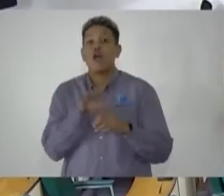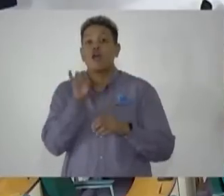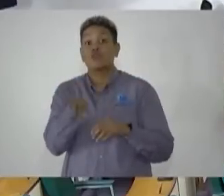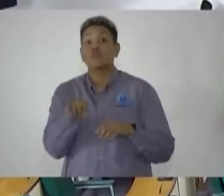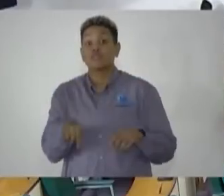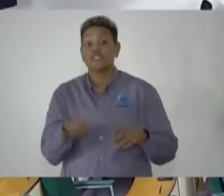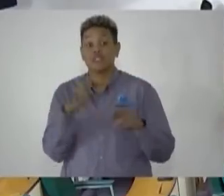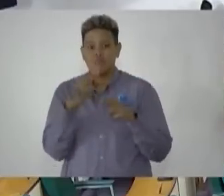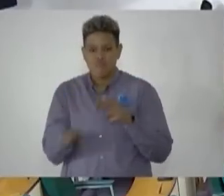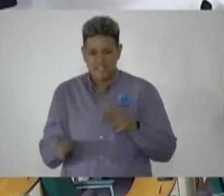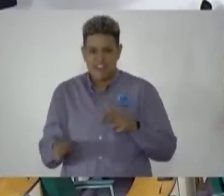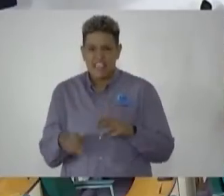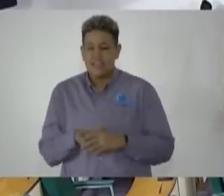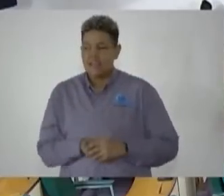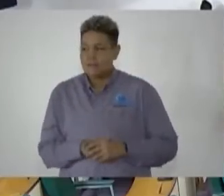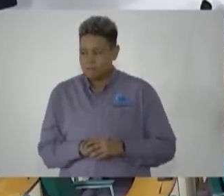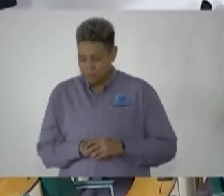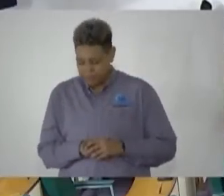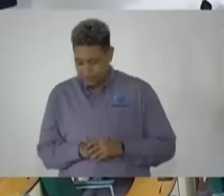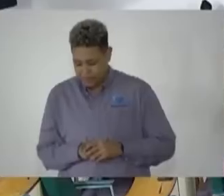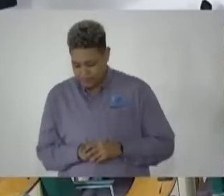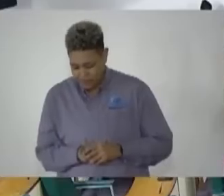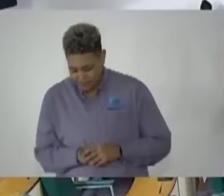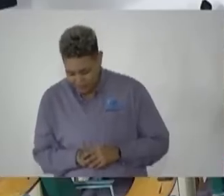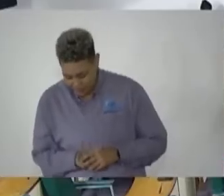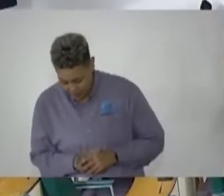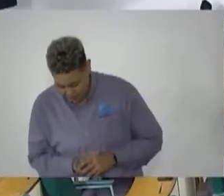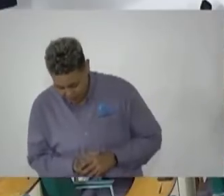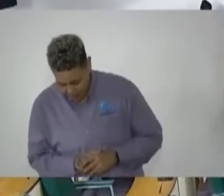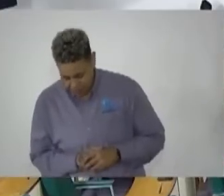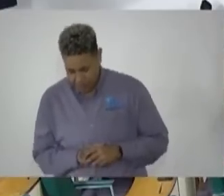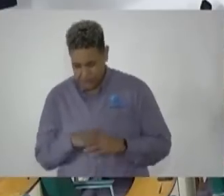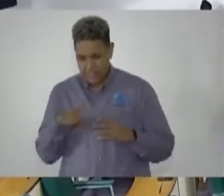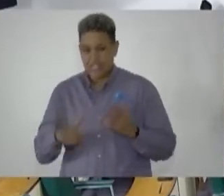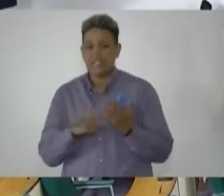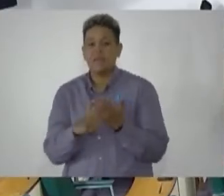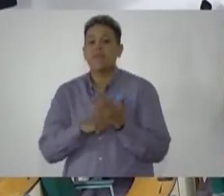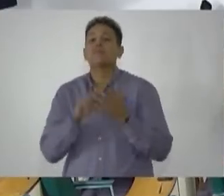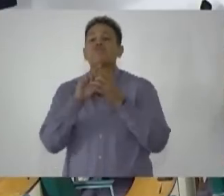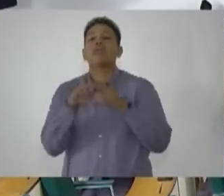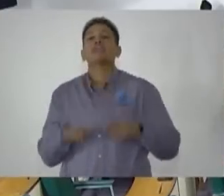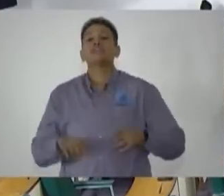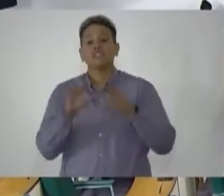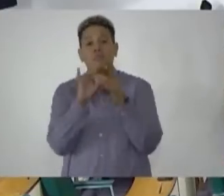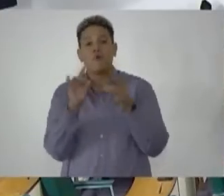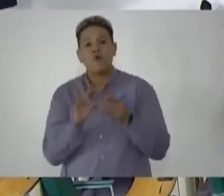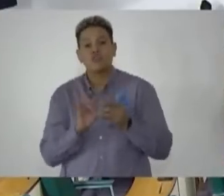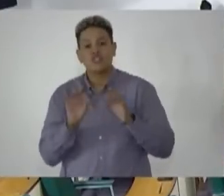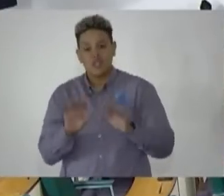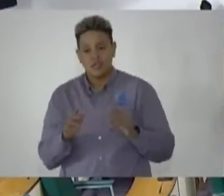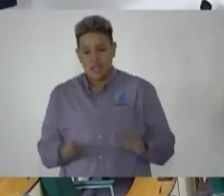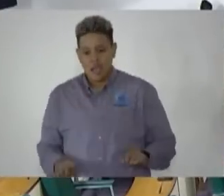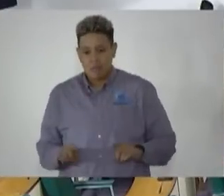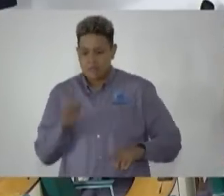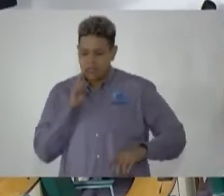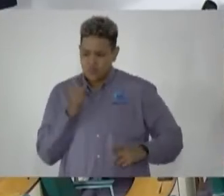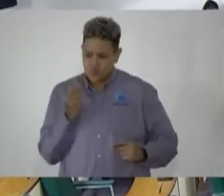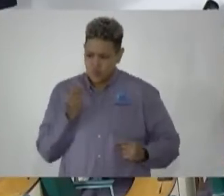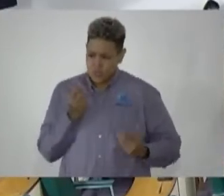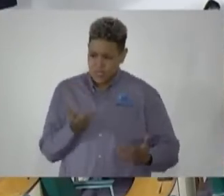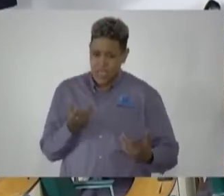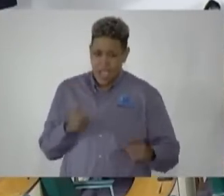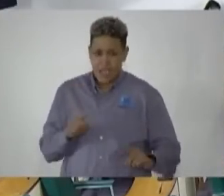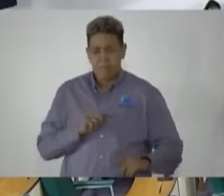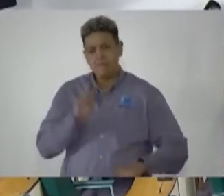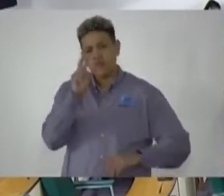contribution briefly to the debate on this motion. And in doing so,